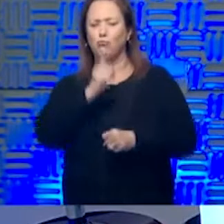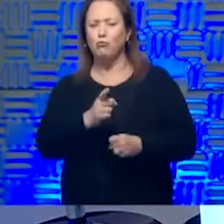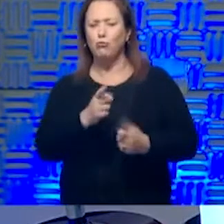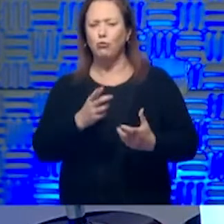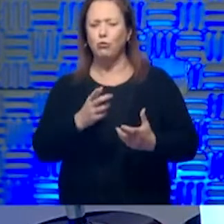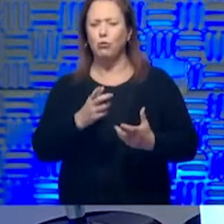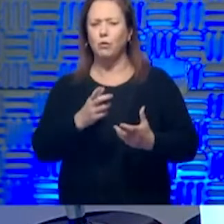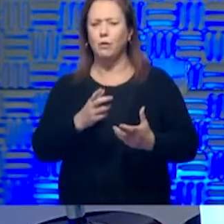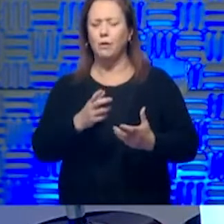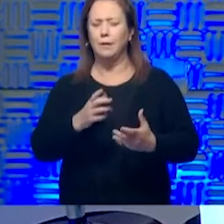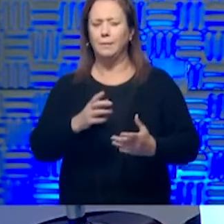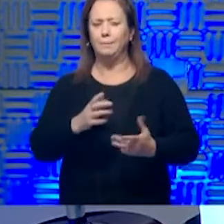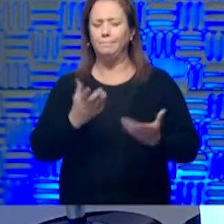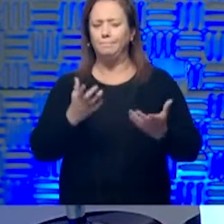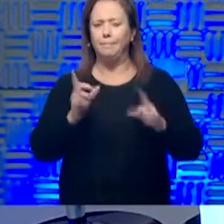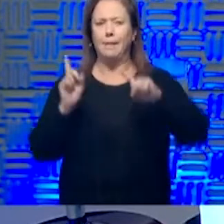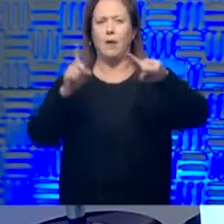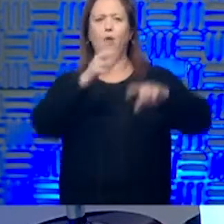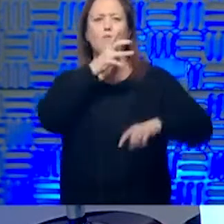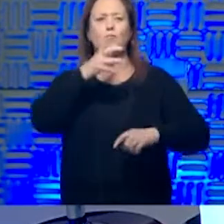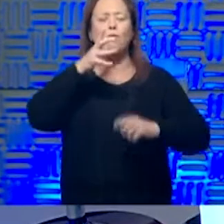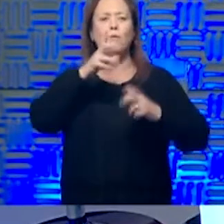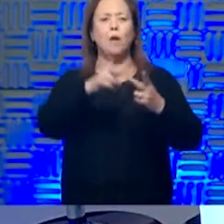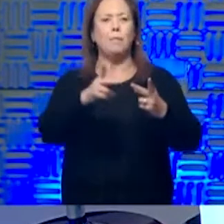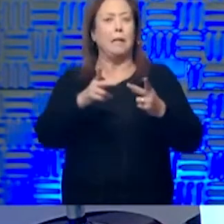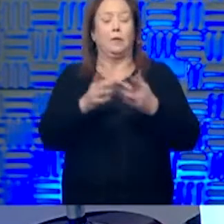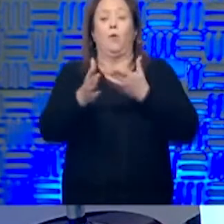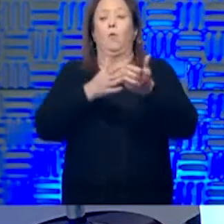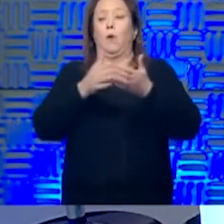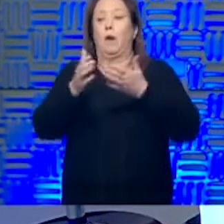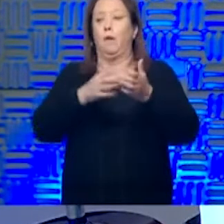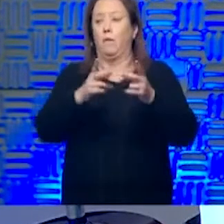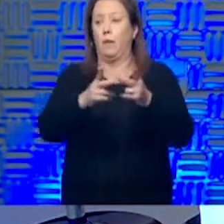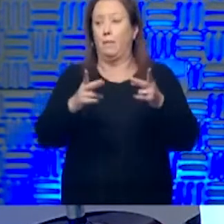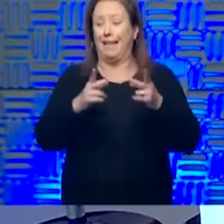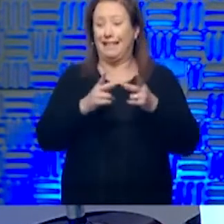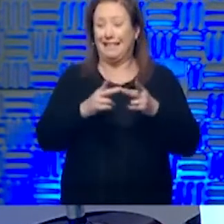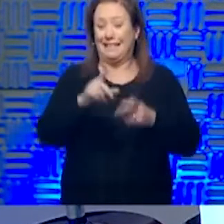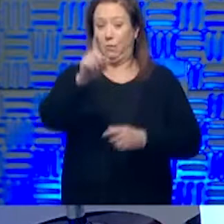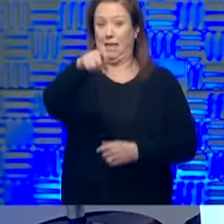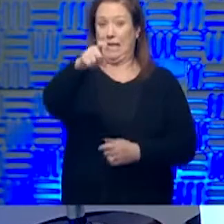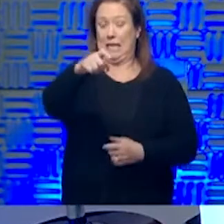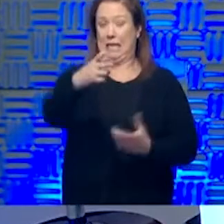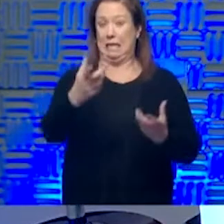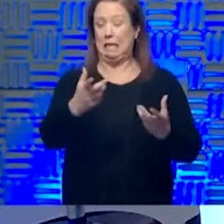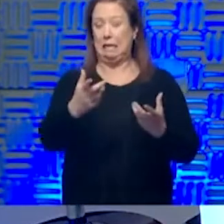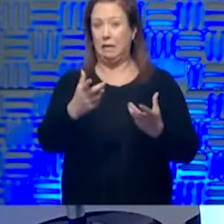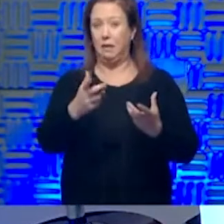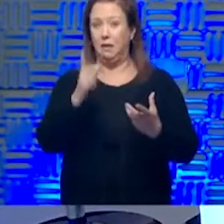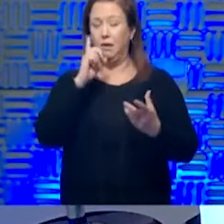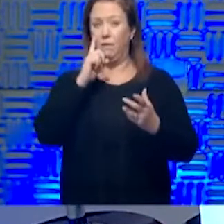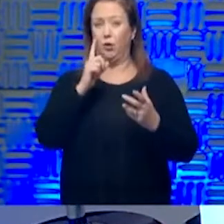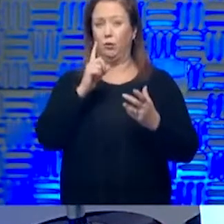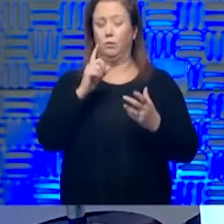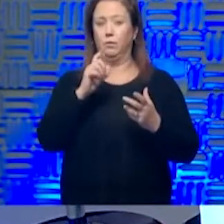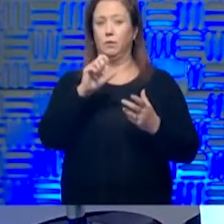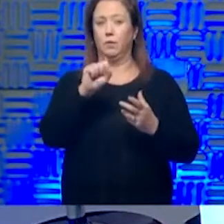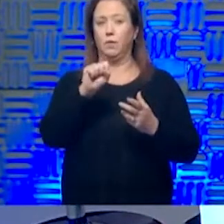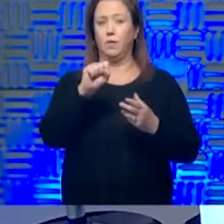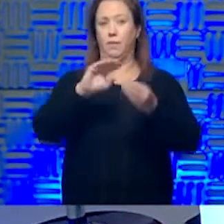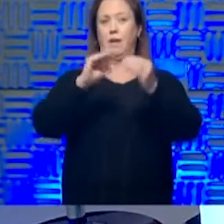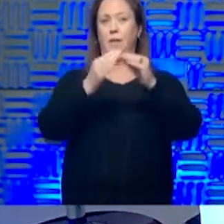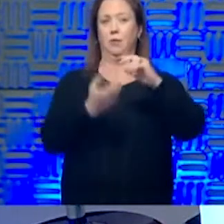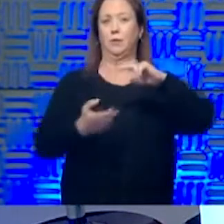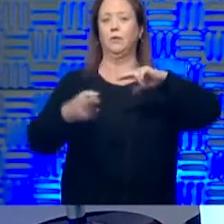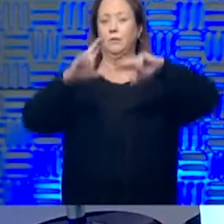to the places, such as rural places or wherever they may most be needed in terms of surge capacity? You bet. Wow, those